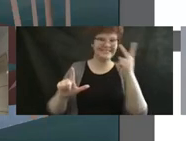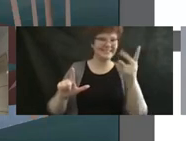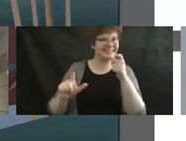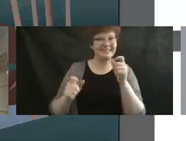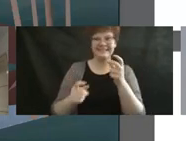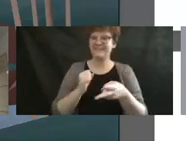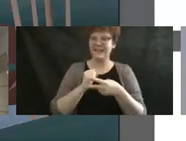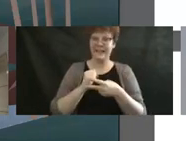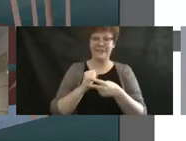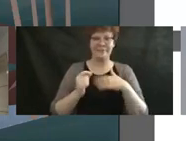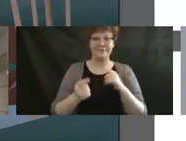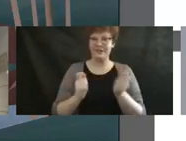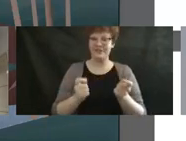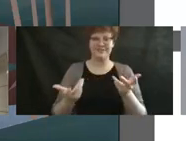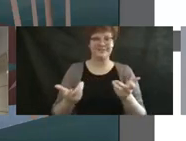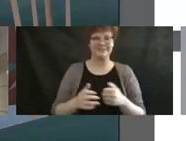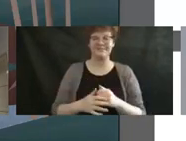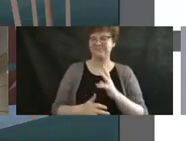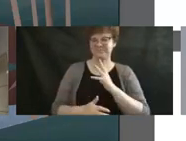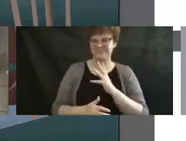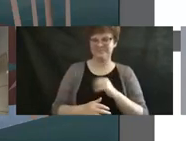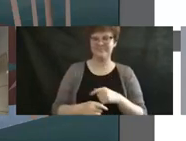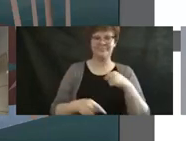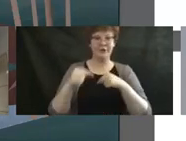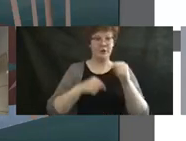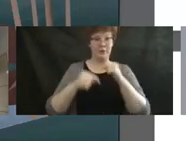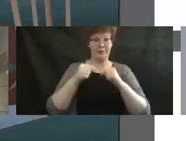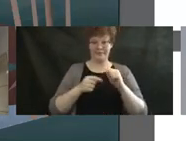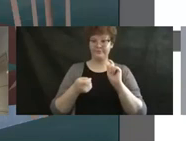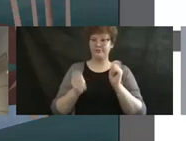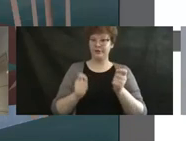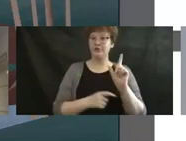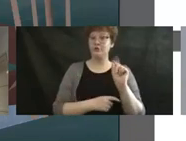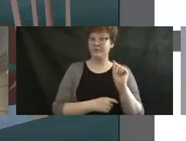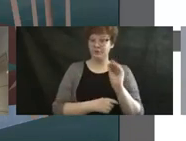okay. I'm going to go back and change that to 20 degrees.